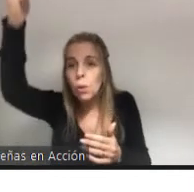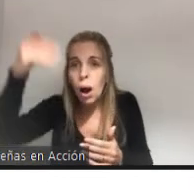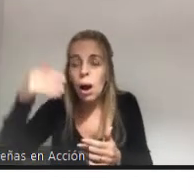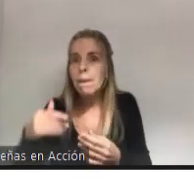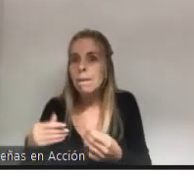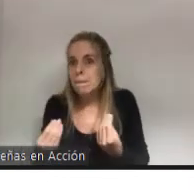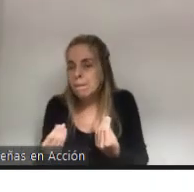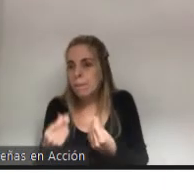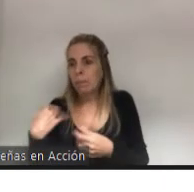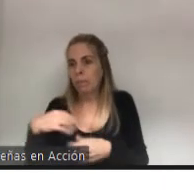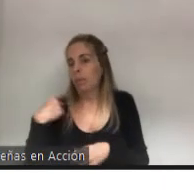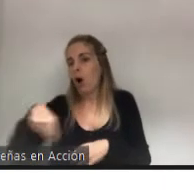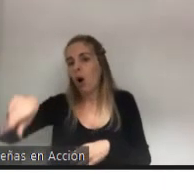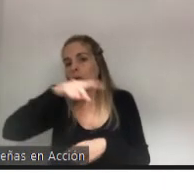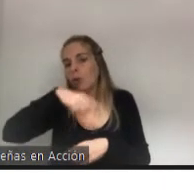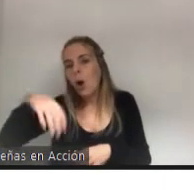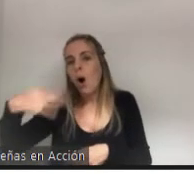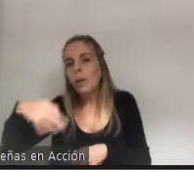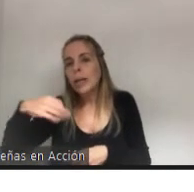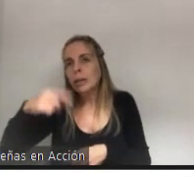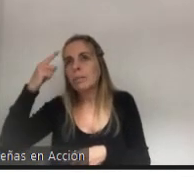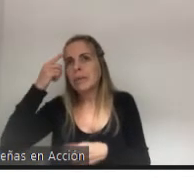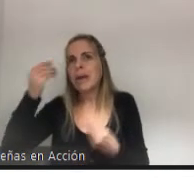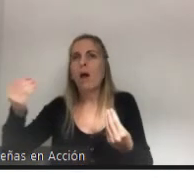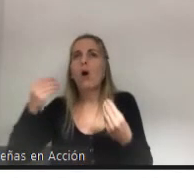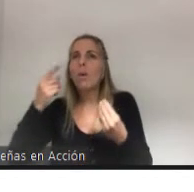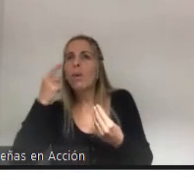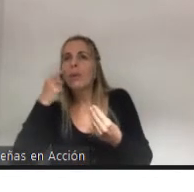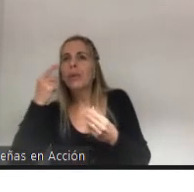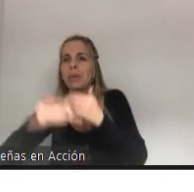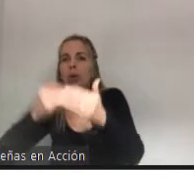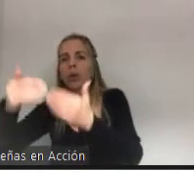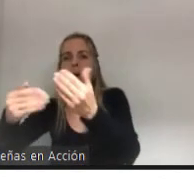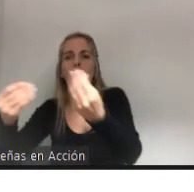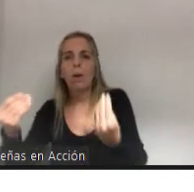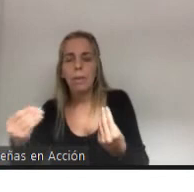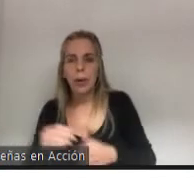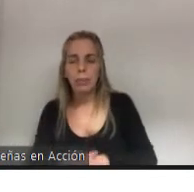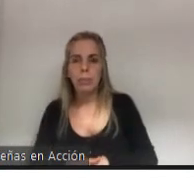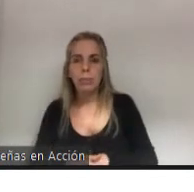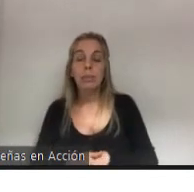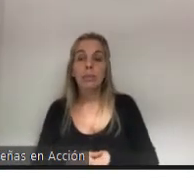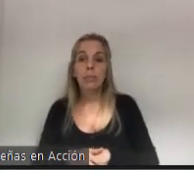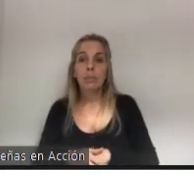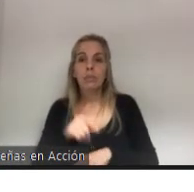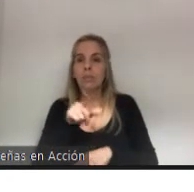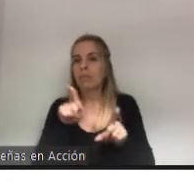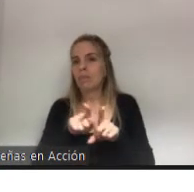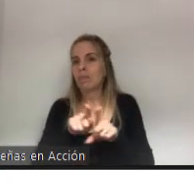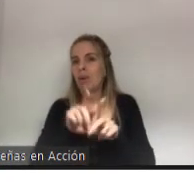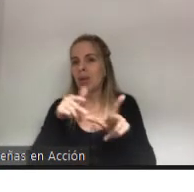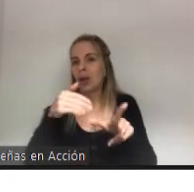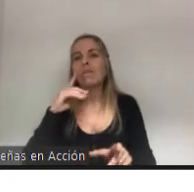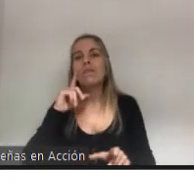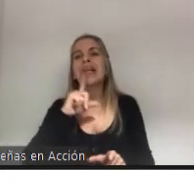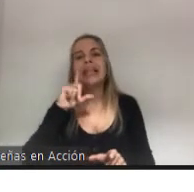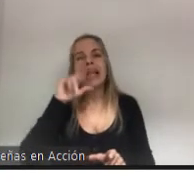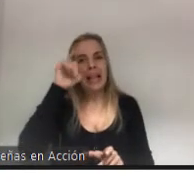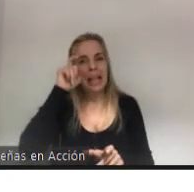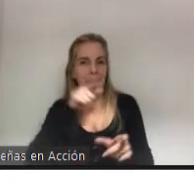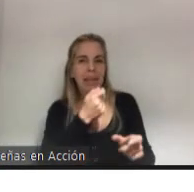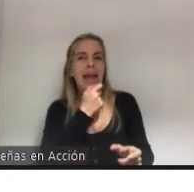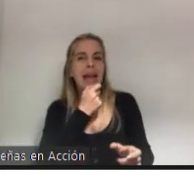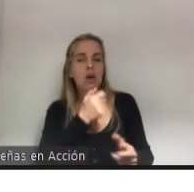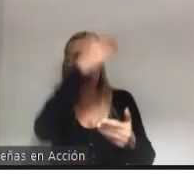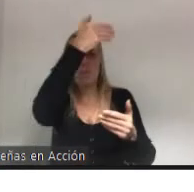the obligation to think how to go through this. along Matilda's lines, if we gave the example